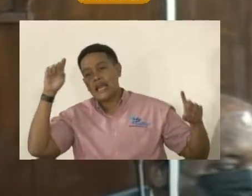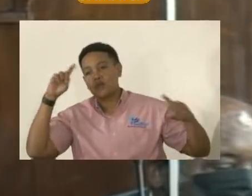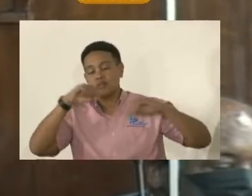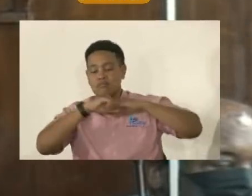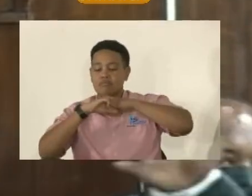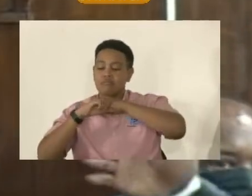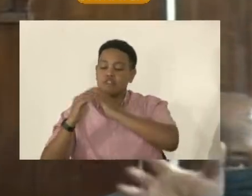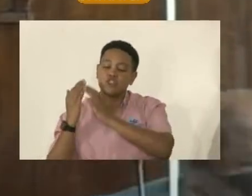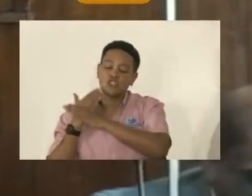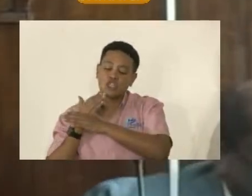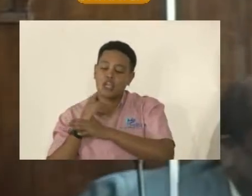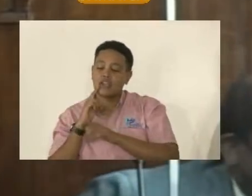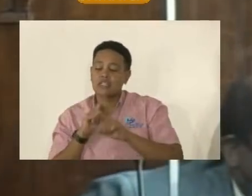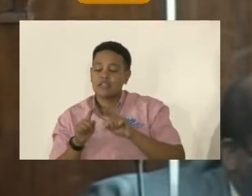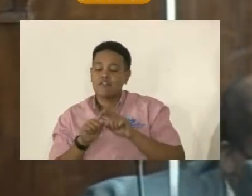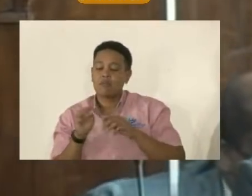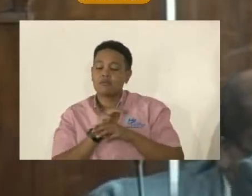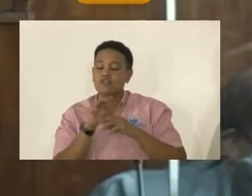the various ministries of government.